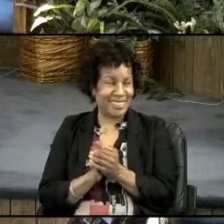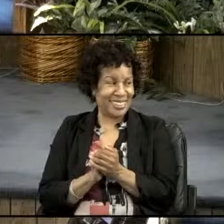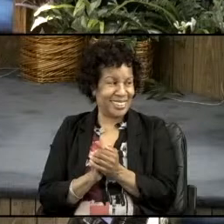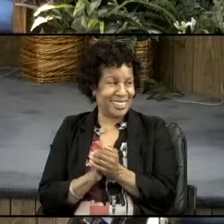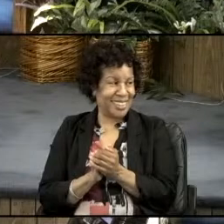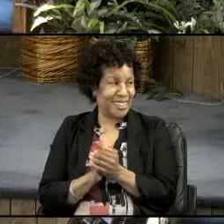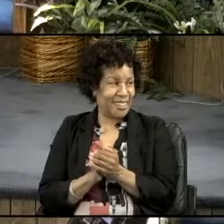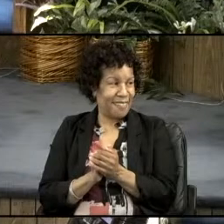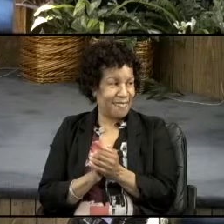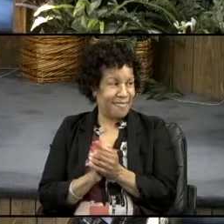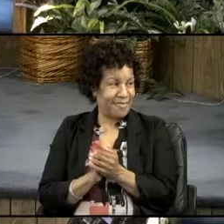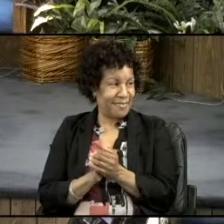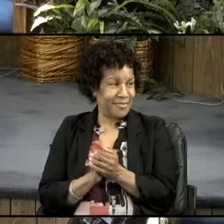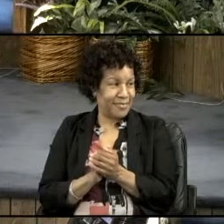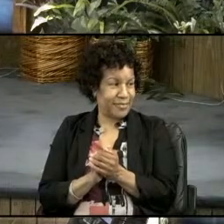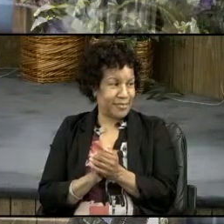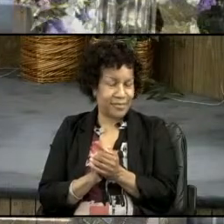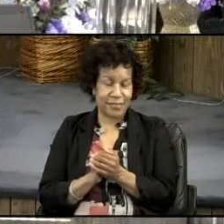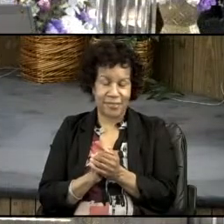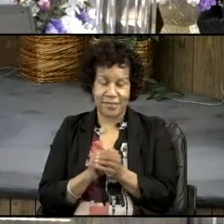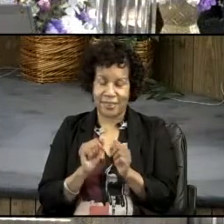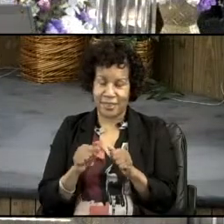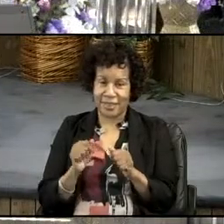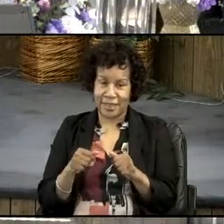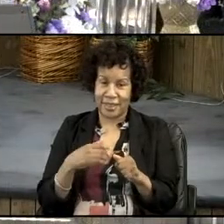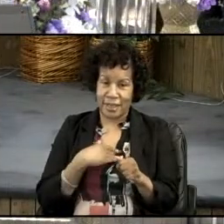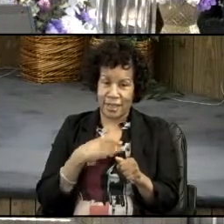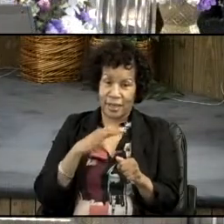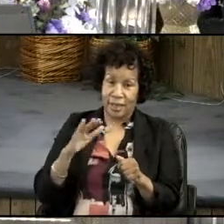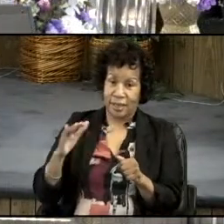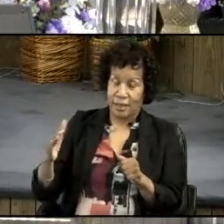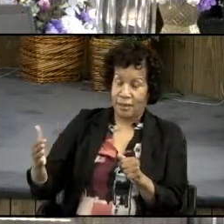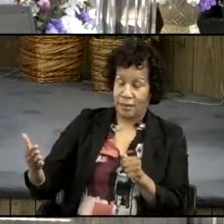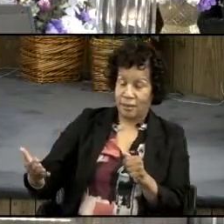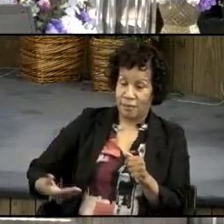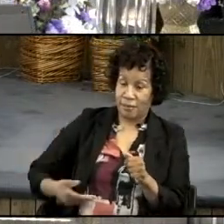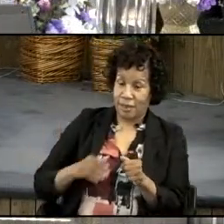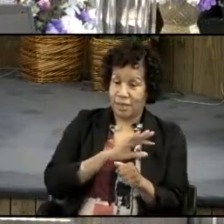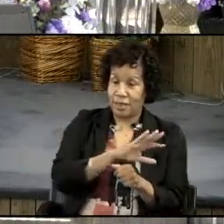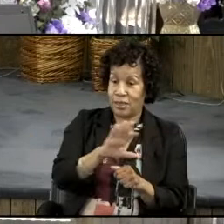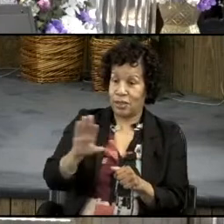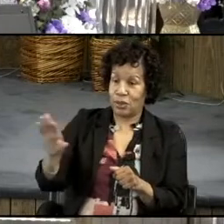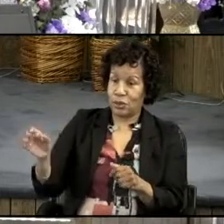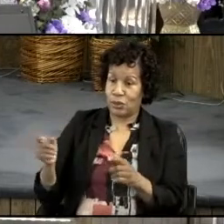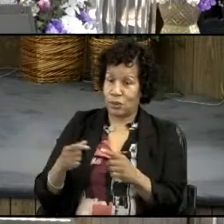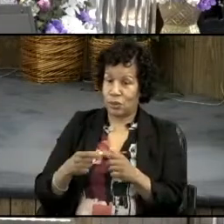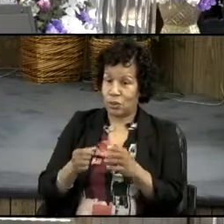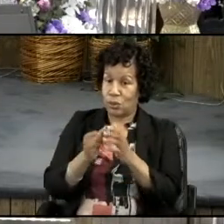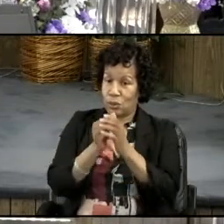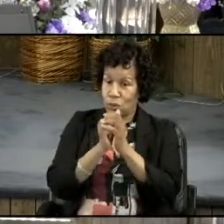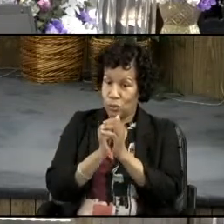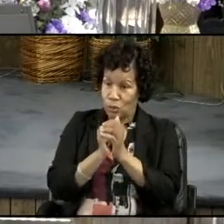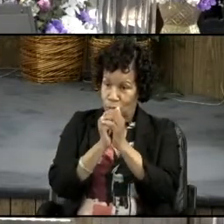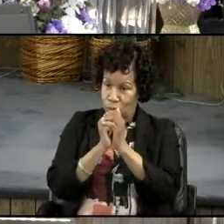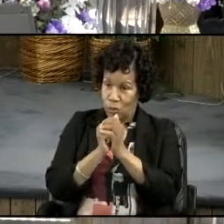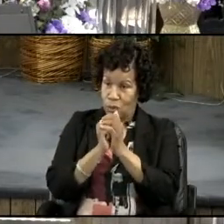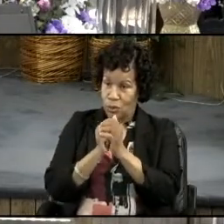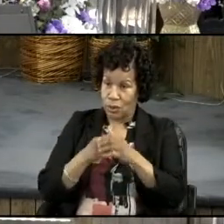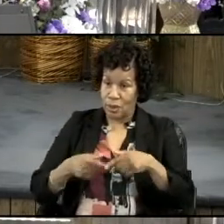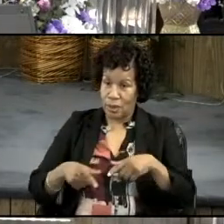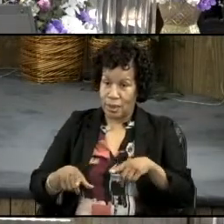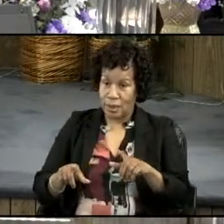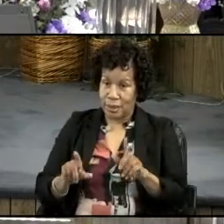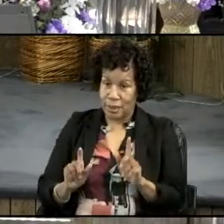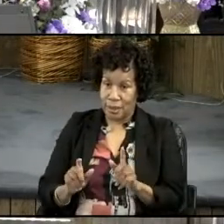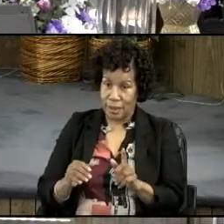until then, can I invite you to work? I mean, you know, I know that it feels kind of awkward, but let me remind you of